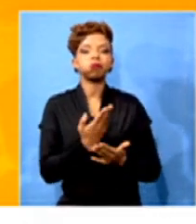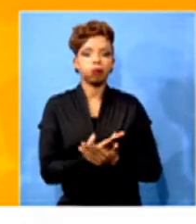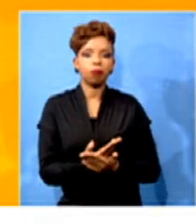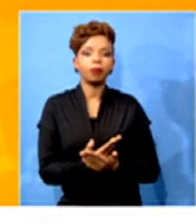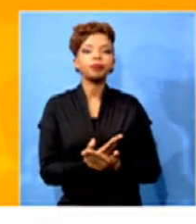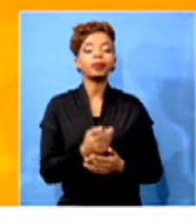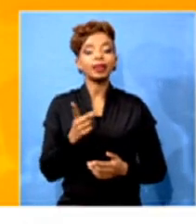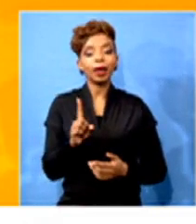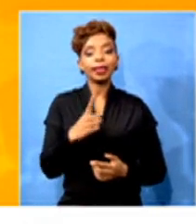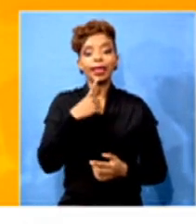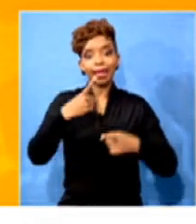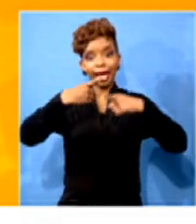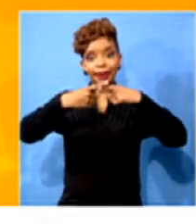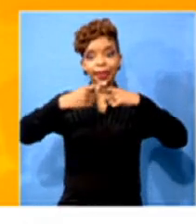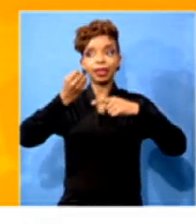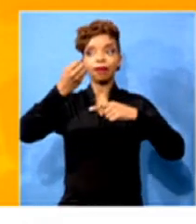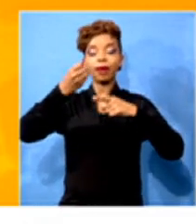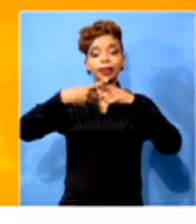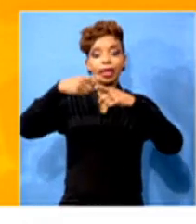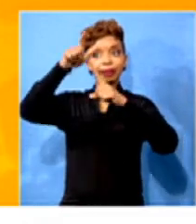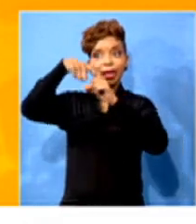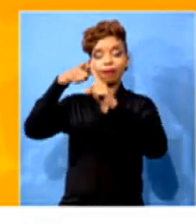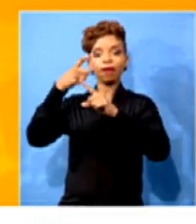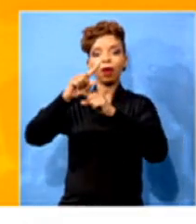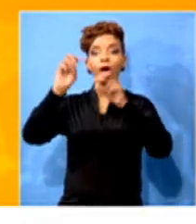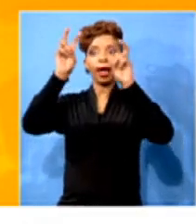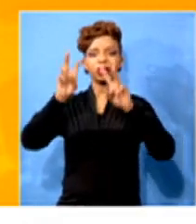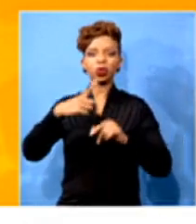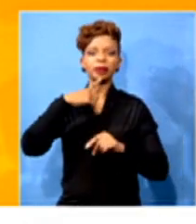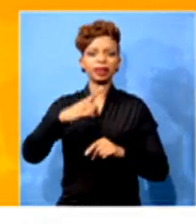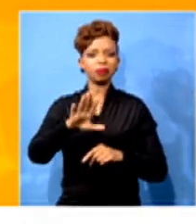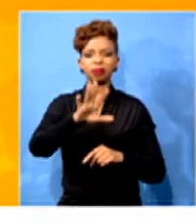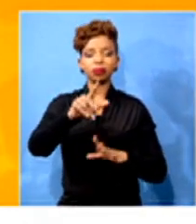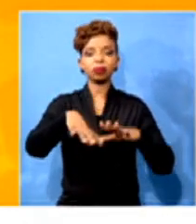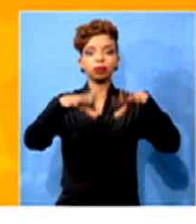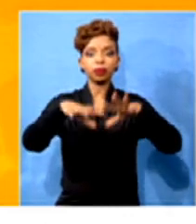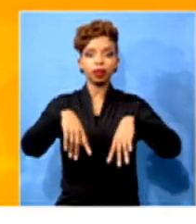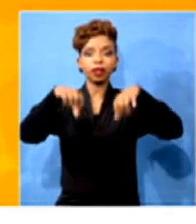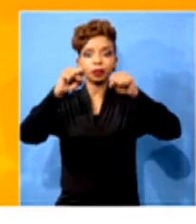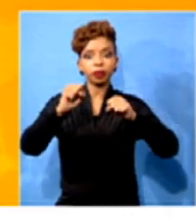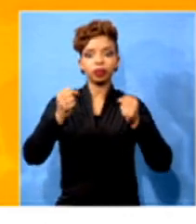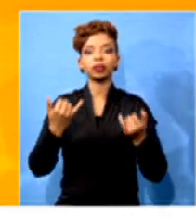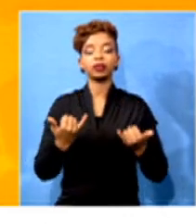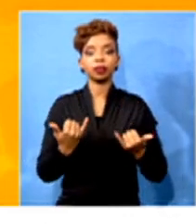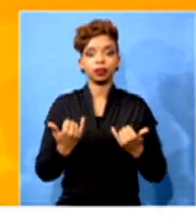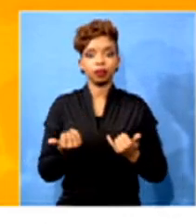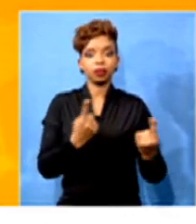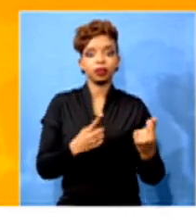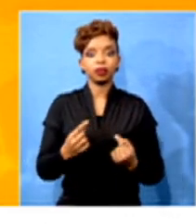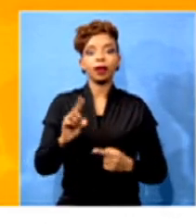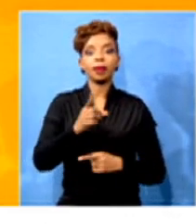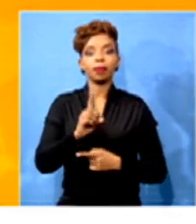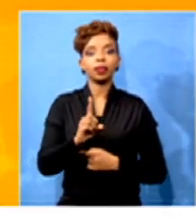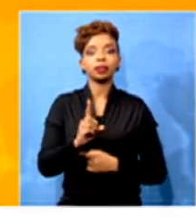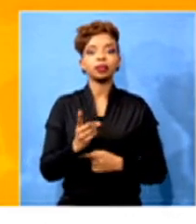Eskom said in January this year, which was that load shedding might be limited to 3 days over the winter period, etc. Now,